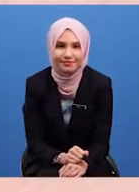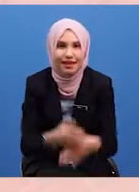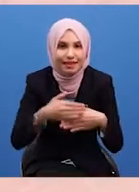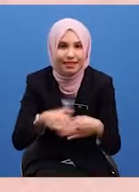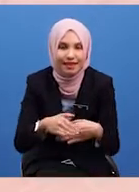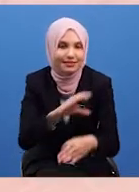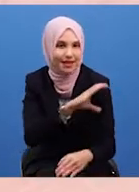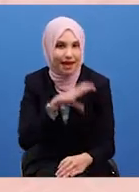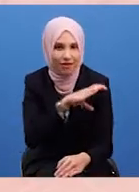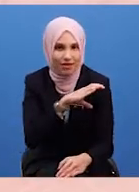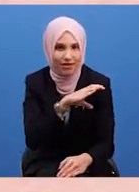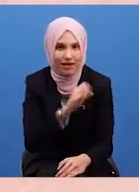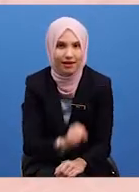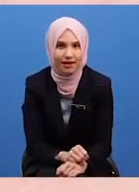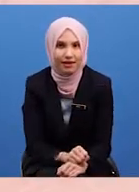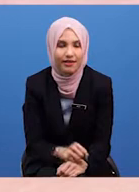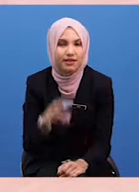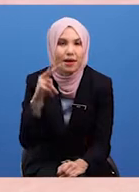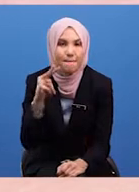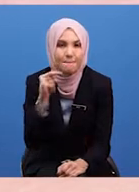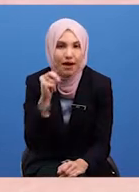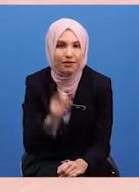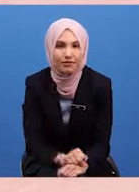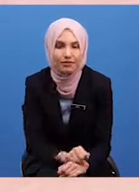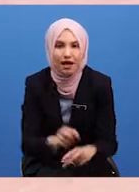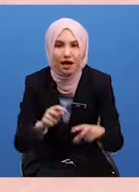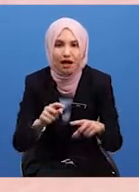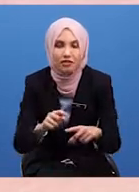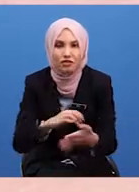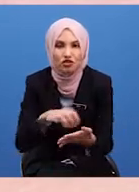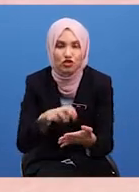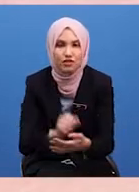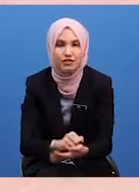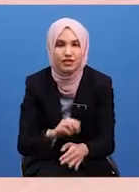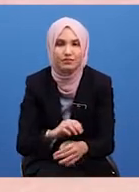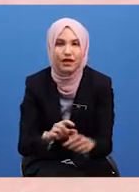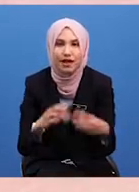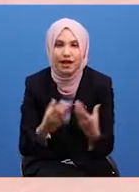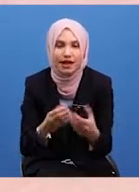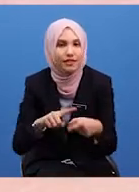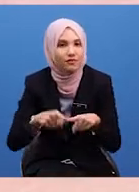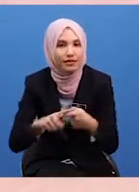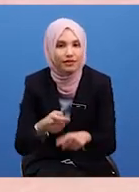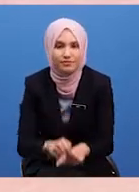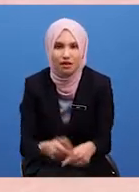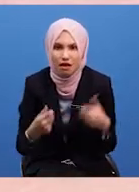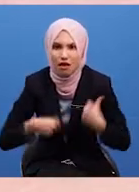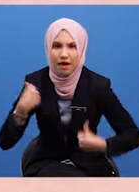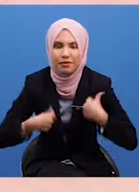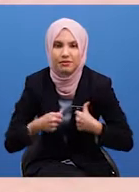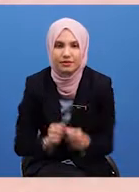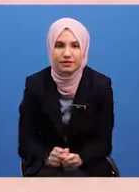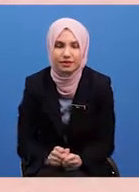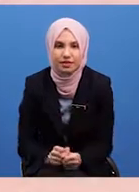next character is Marge, who is the student's classmate and friend. Marge is ambitious and wants